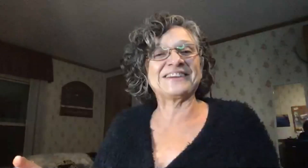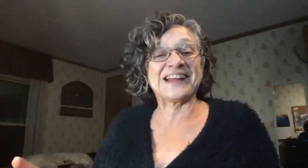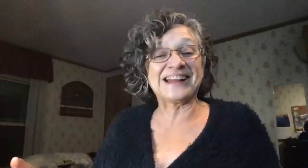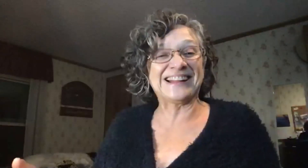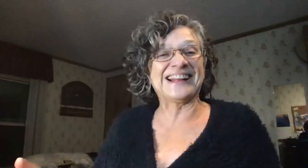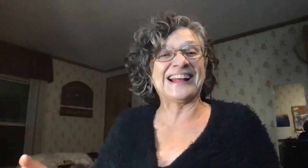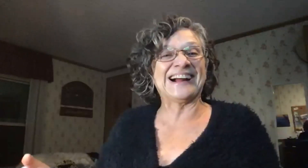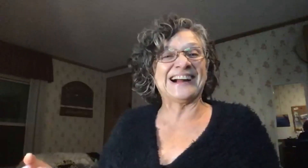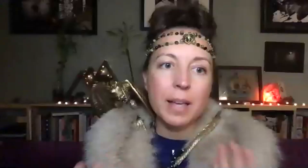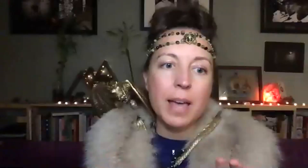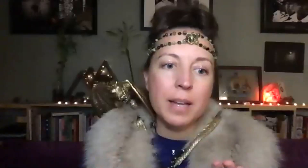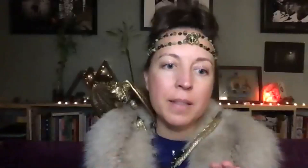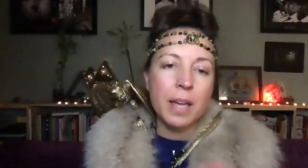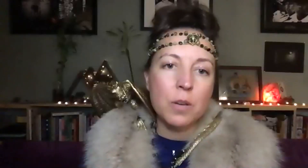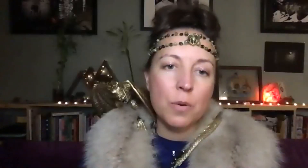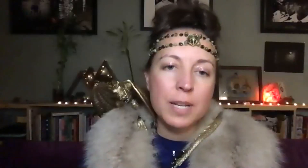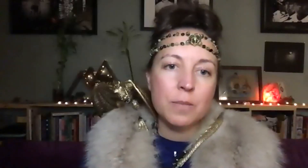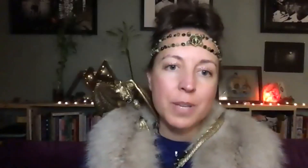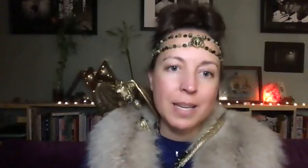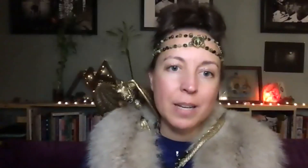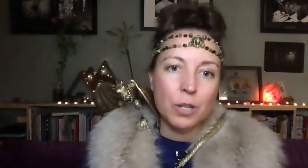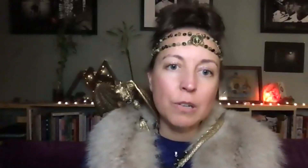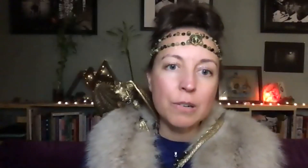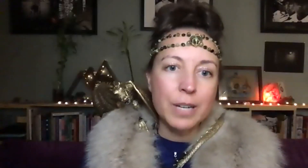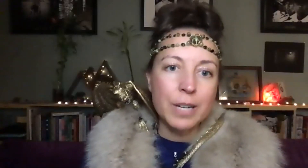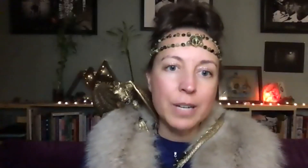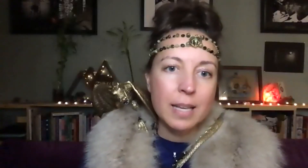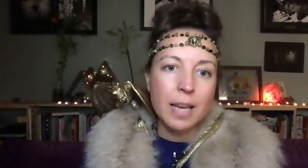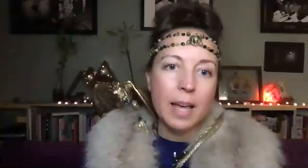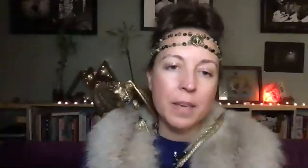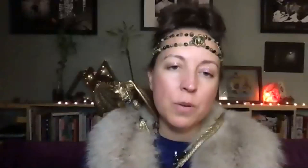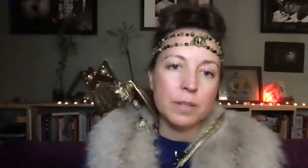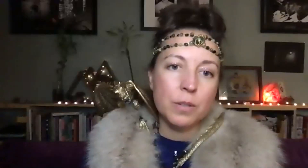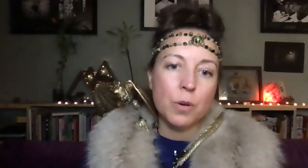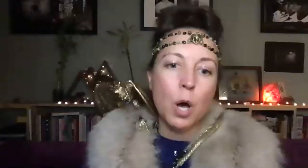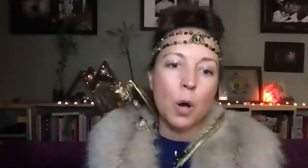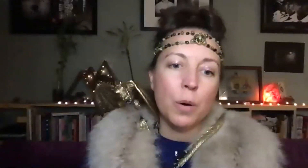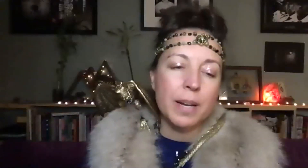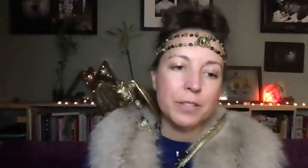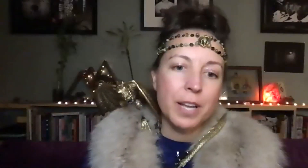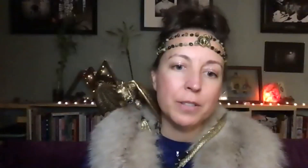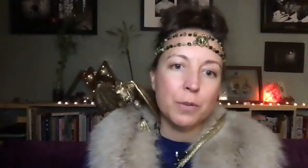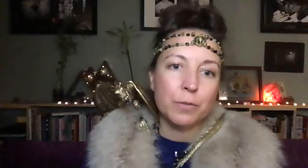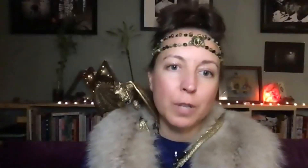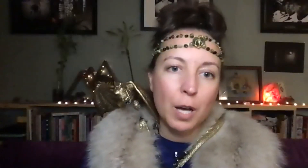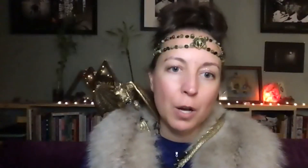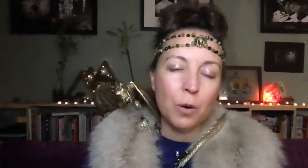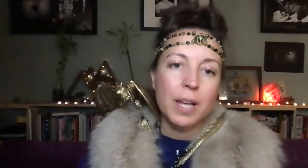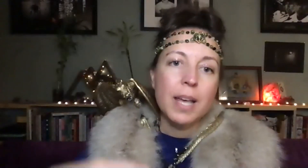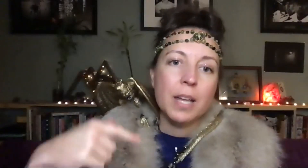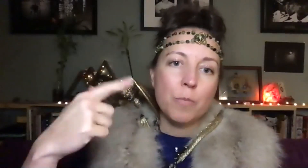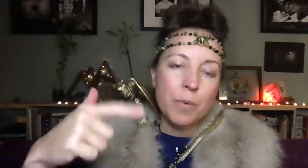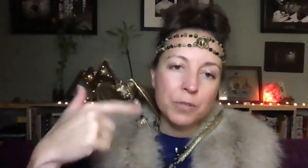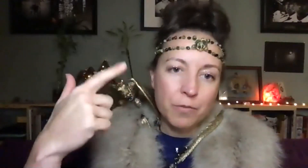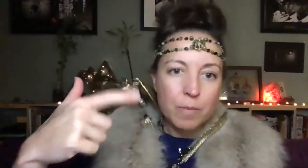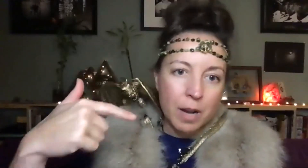right, so like, and that you don't need to be in a hurry, and that you can still go in a gentle flow.